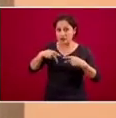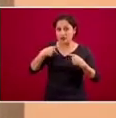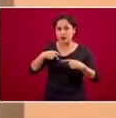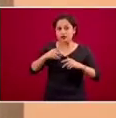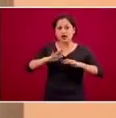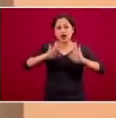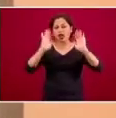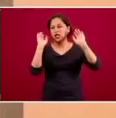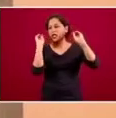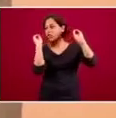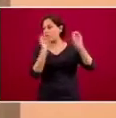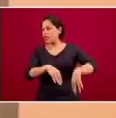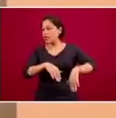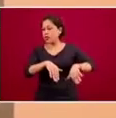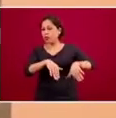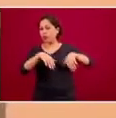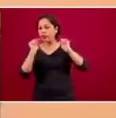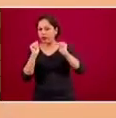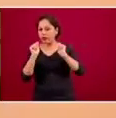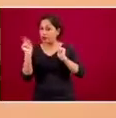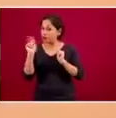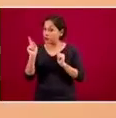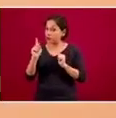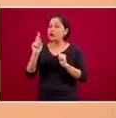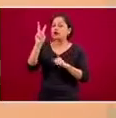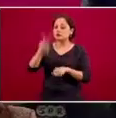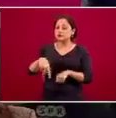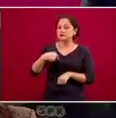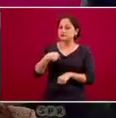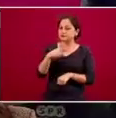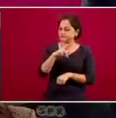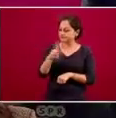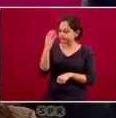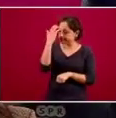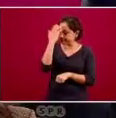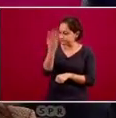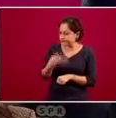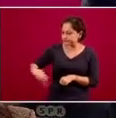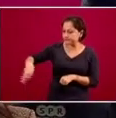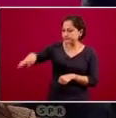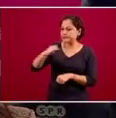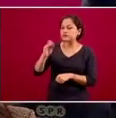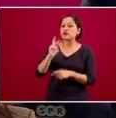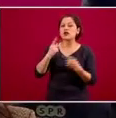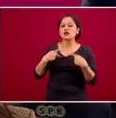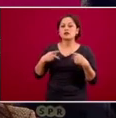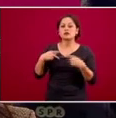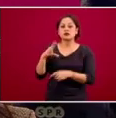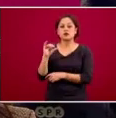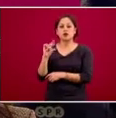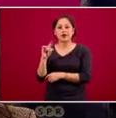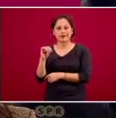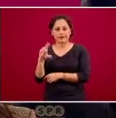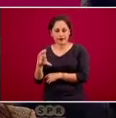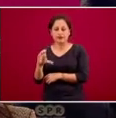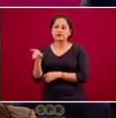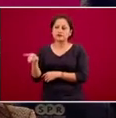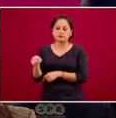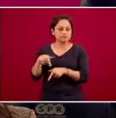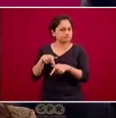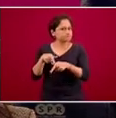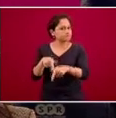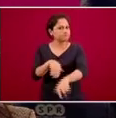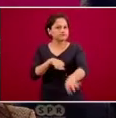lot of stress, and it is important to also have a humane response to their concern. It is very important